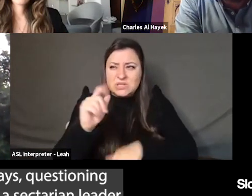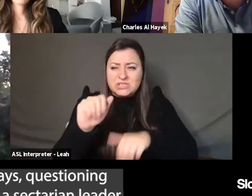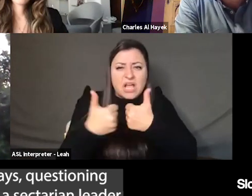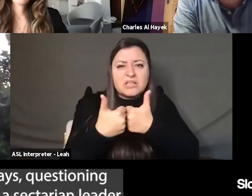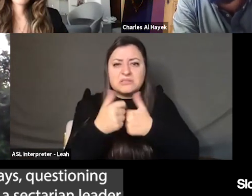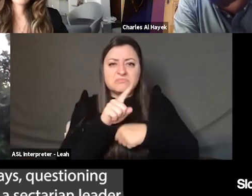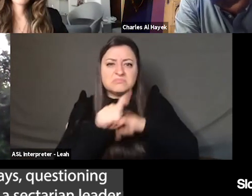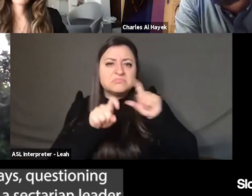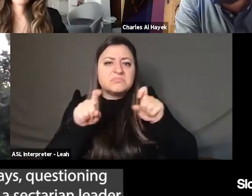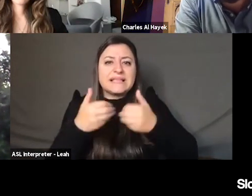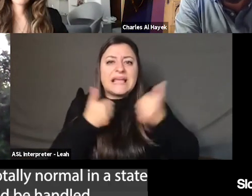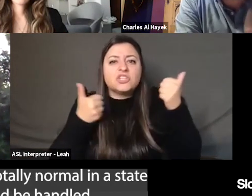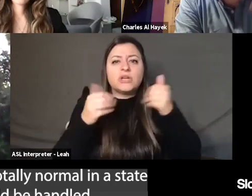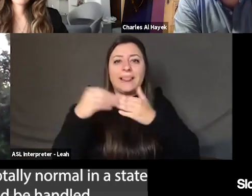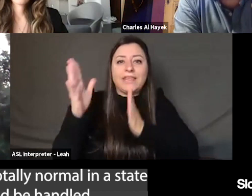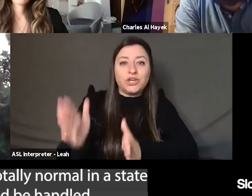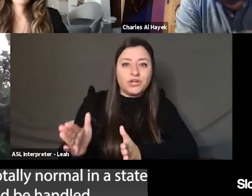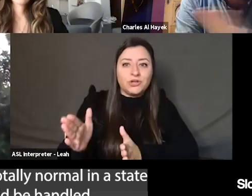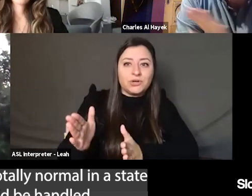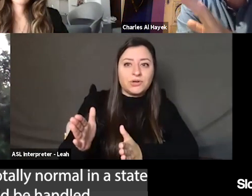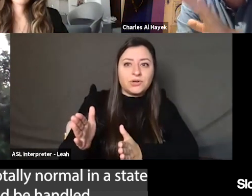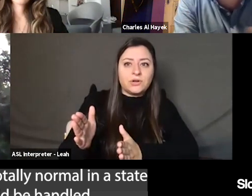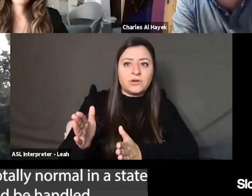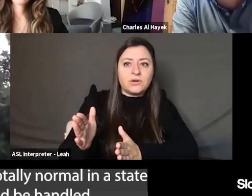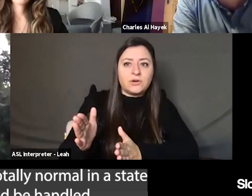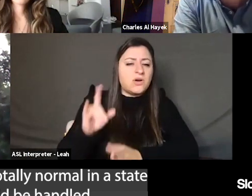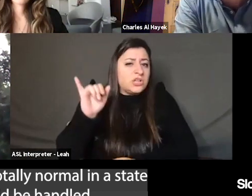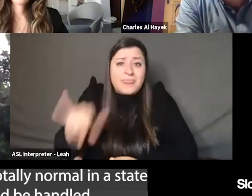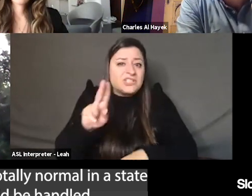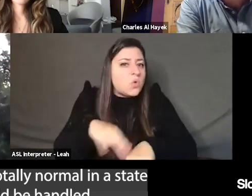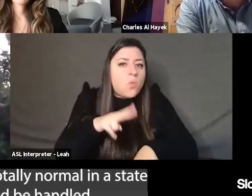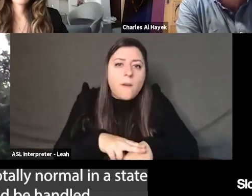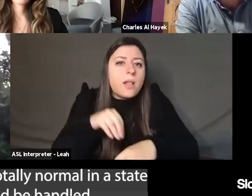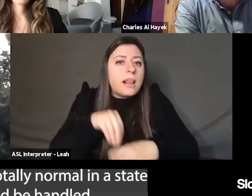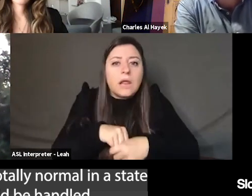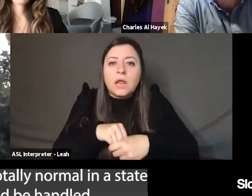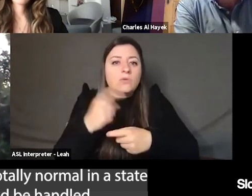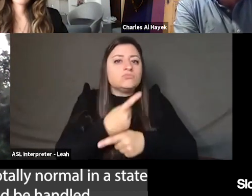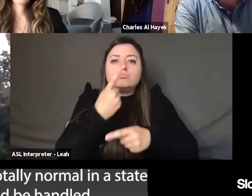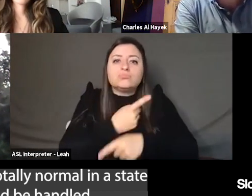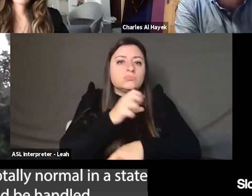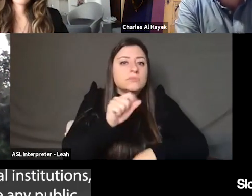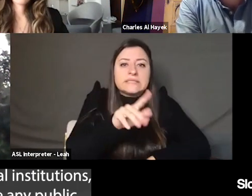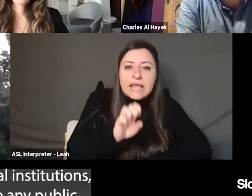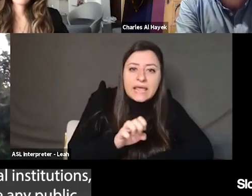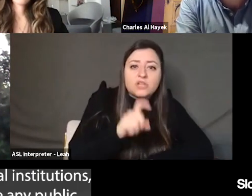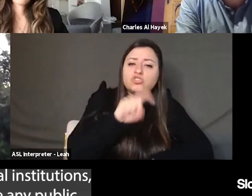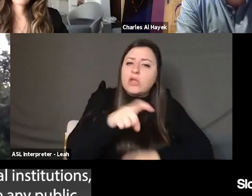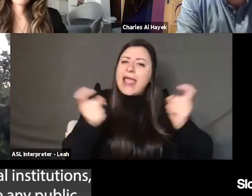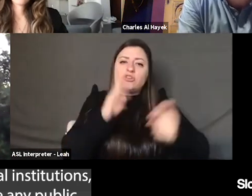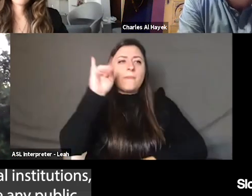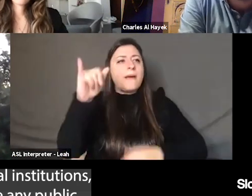challenging a sectarian leader, which should be totally normal in a state and should be handled by the